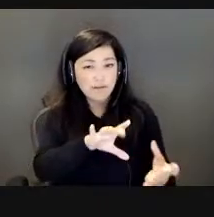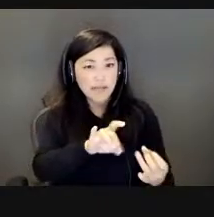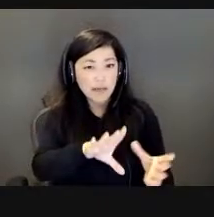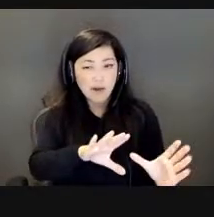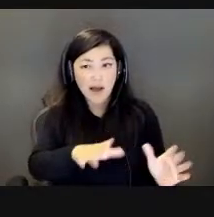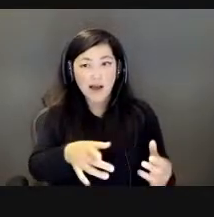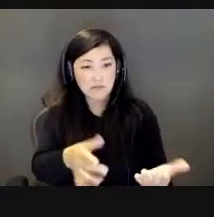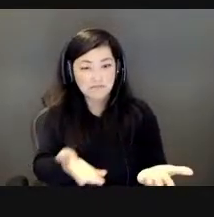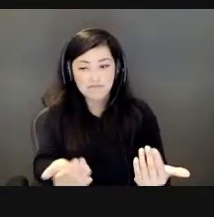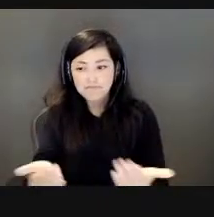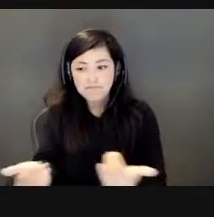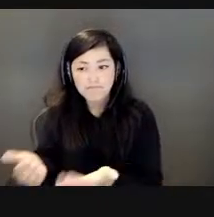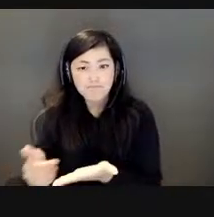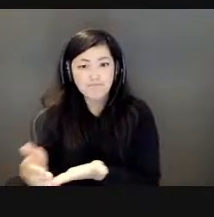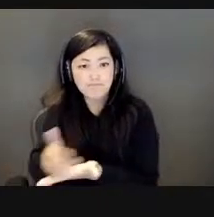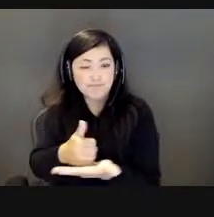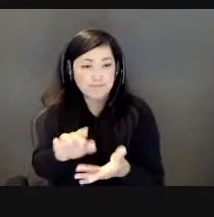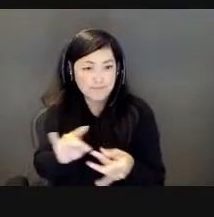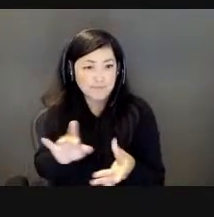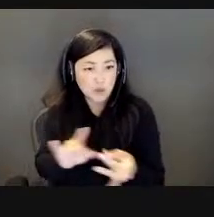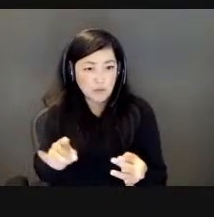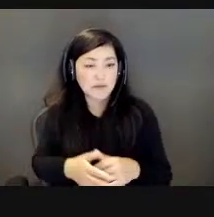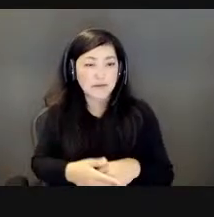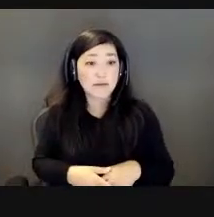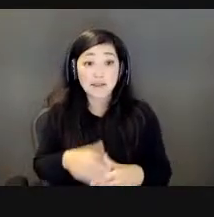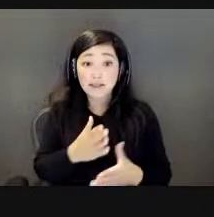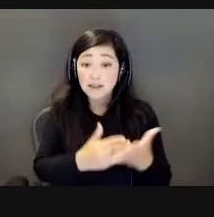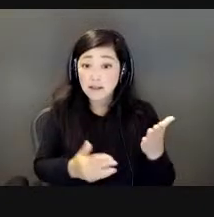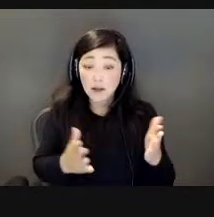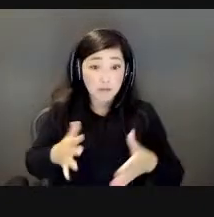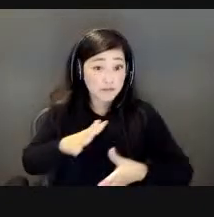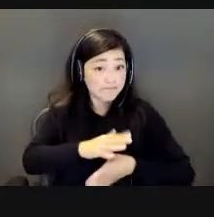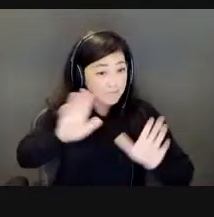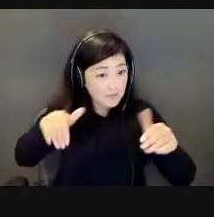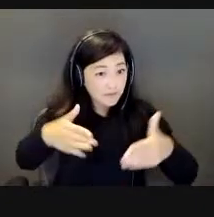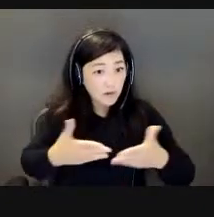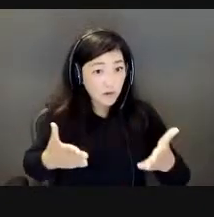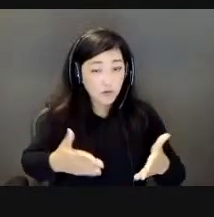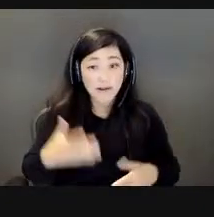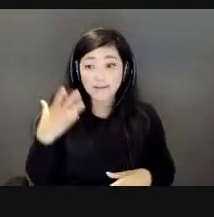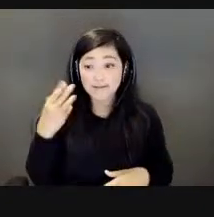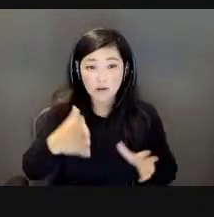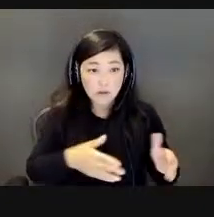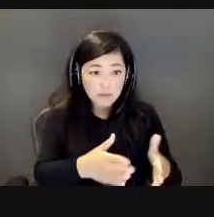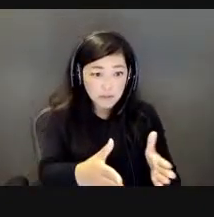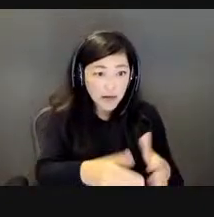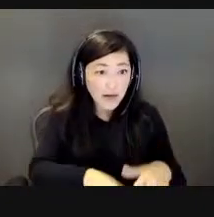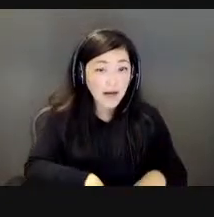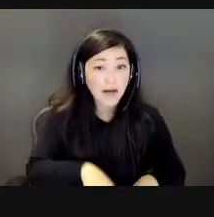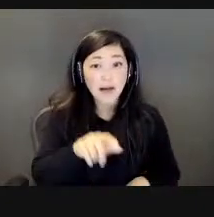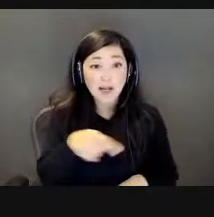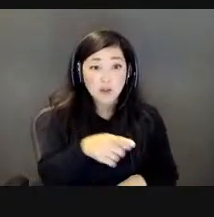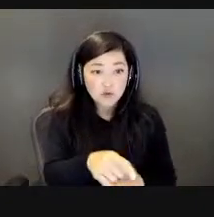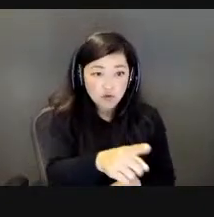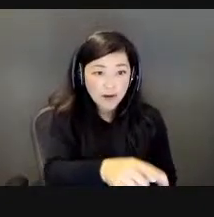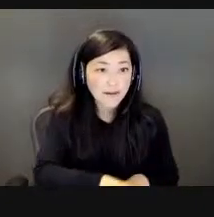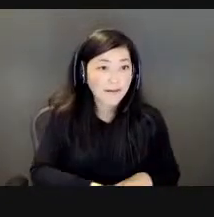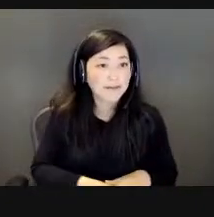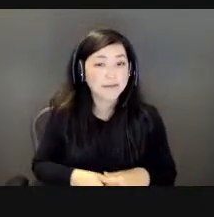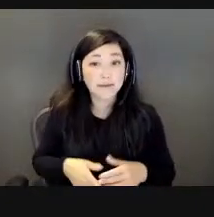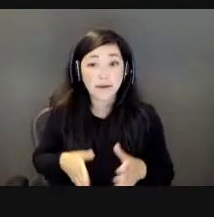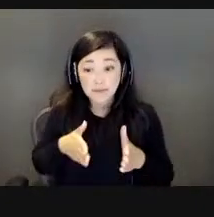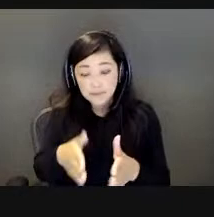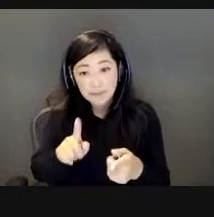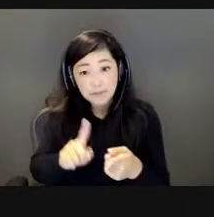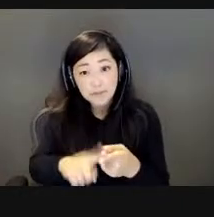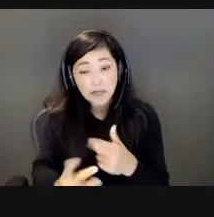draft standard are outdoor paths, which include trails, paths to beaches, sidewalks, and walkways. It